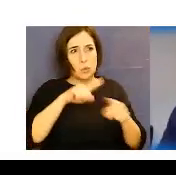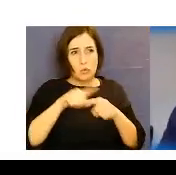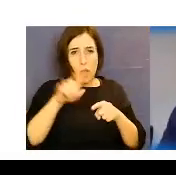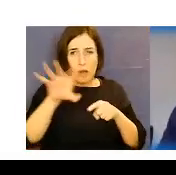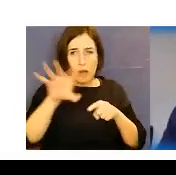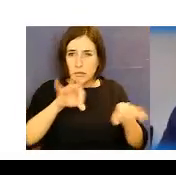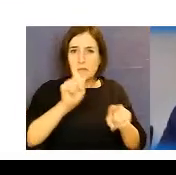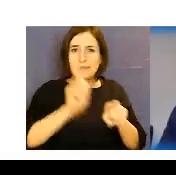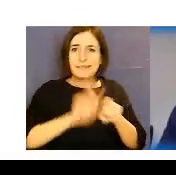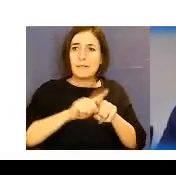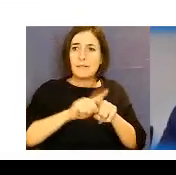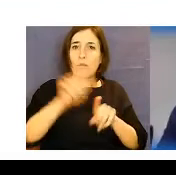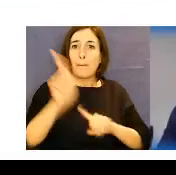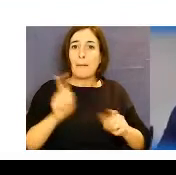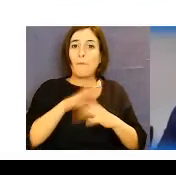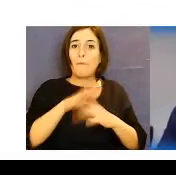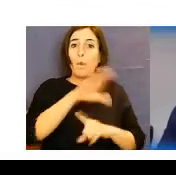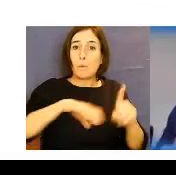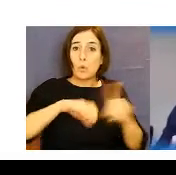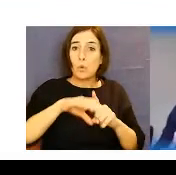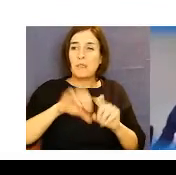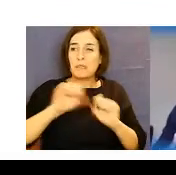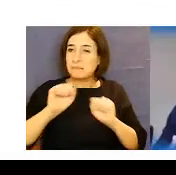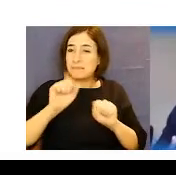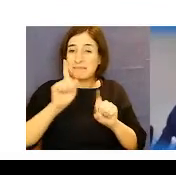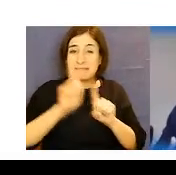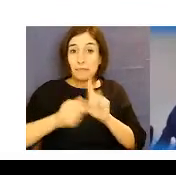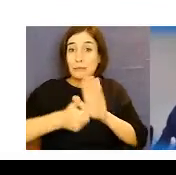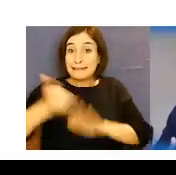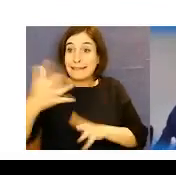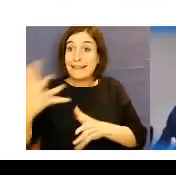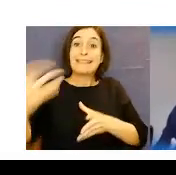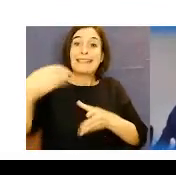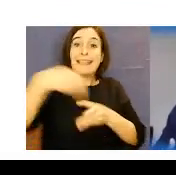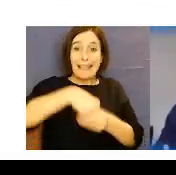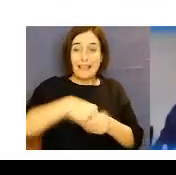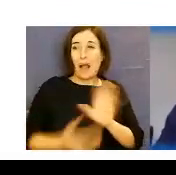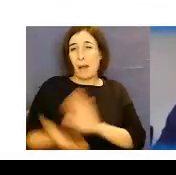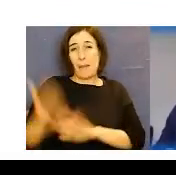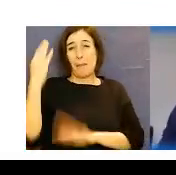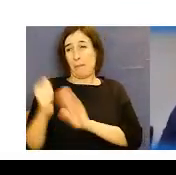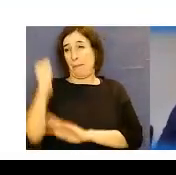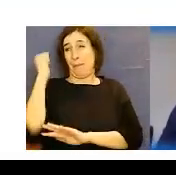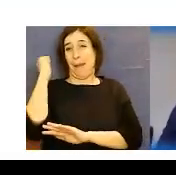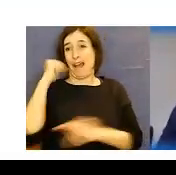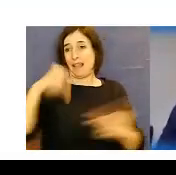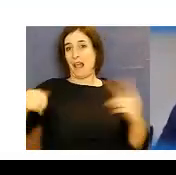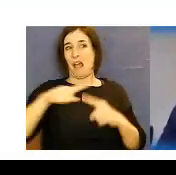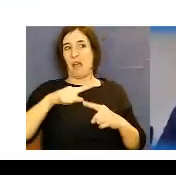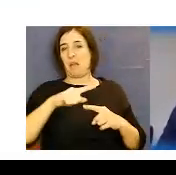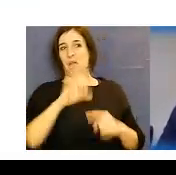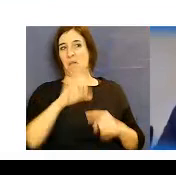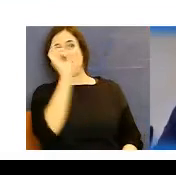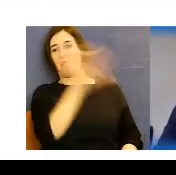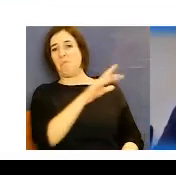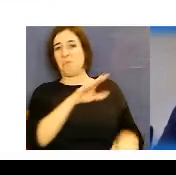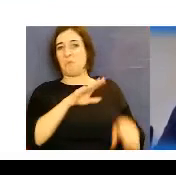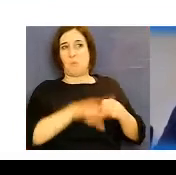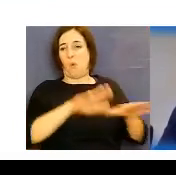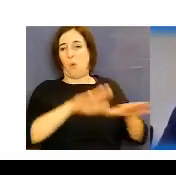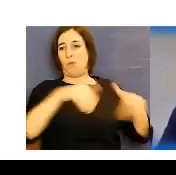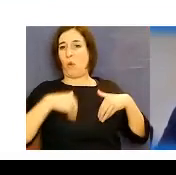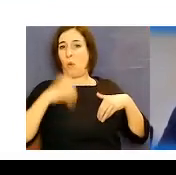we managed to engage, you know, the BAME community, which never actually would engage in sports, but actually participate in sports. Around that, you know,